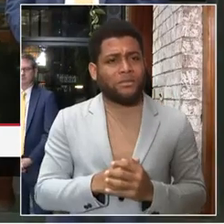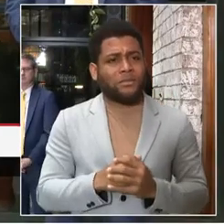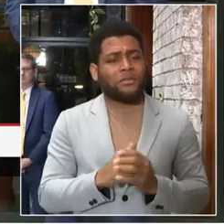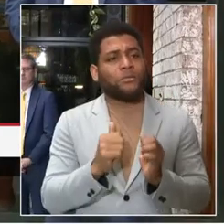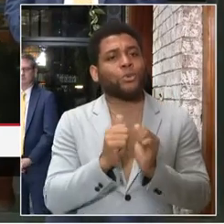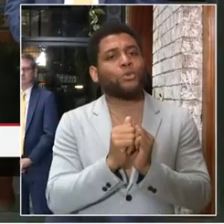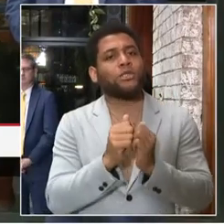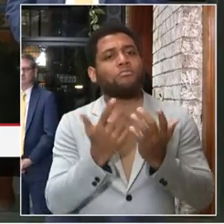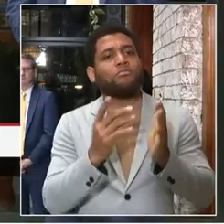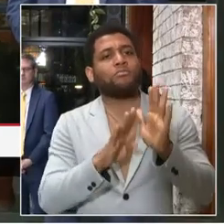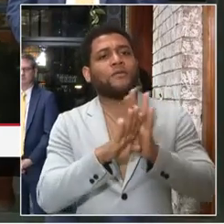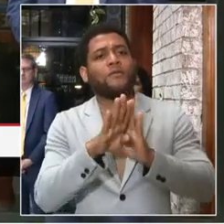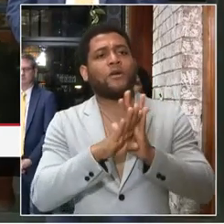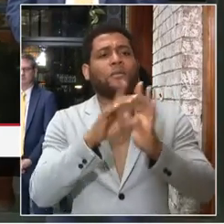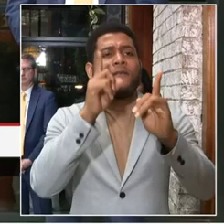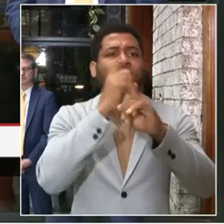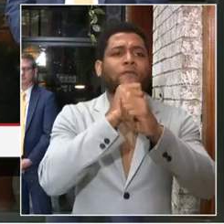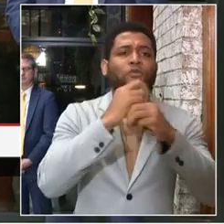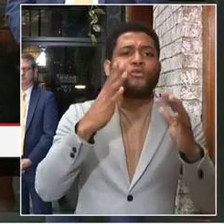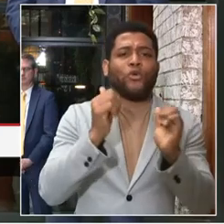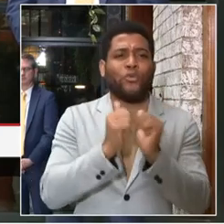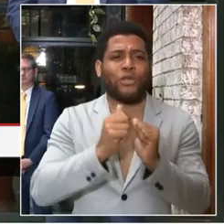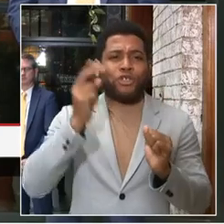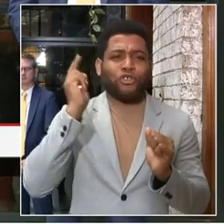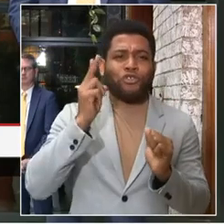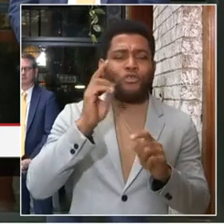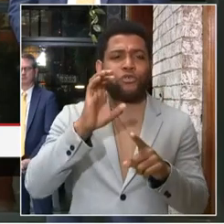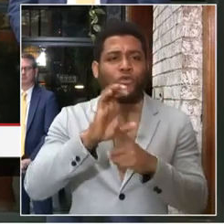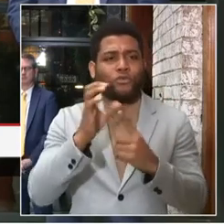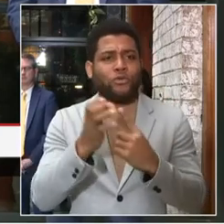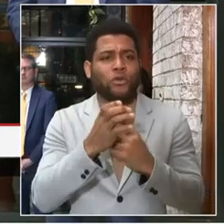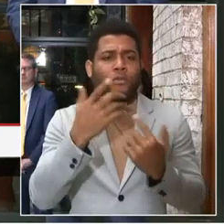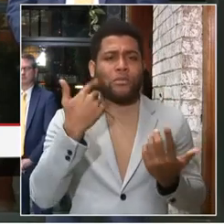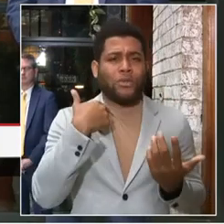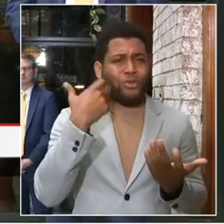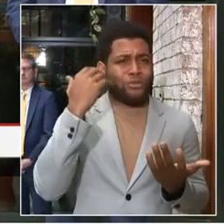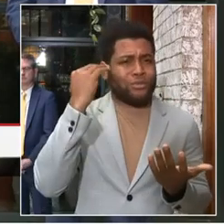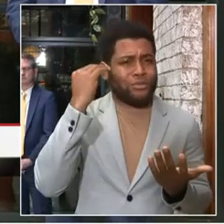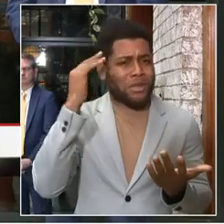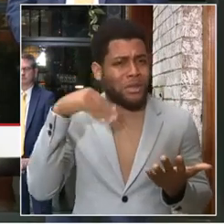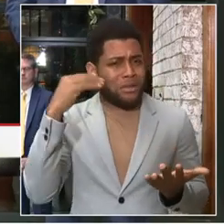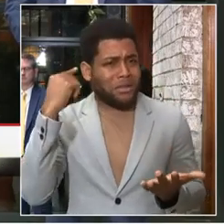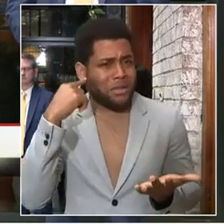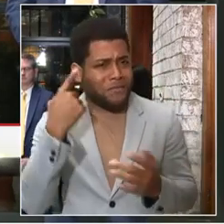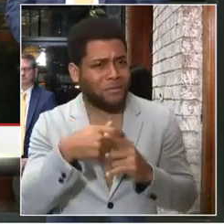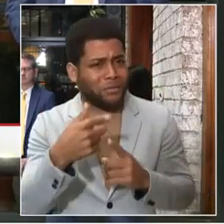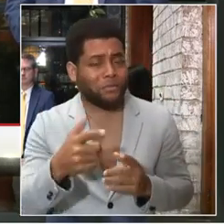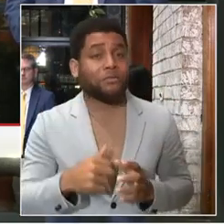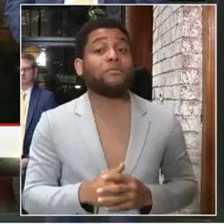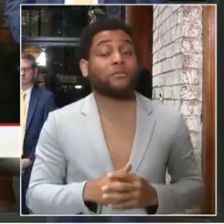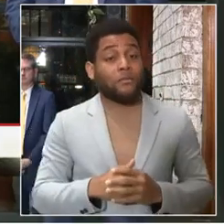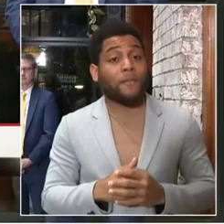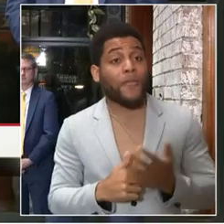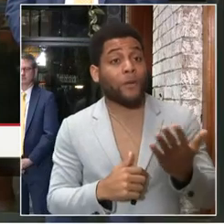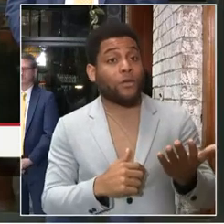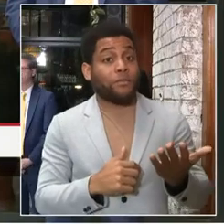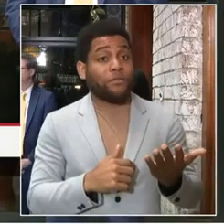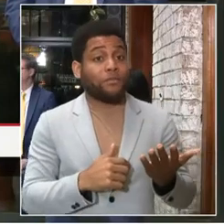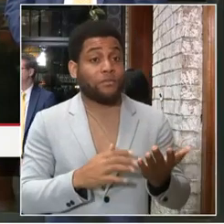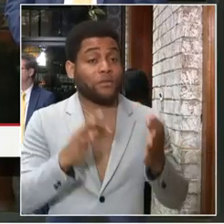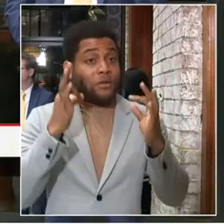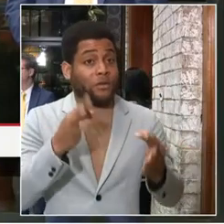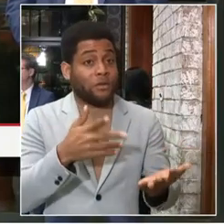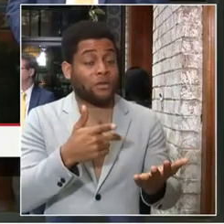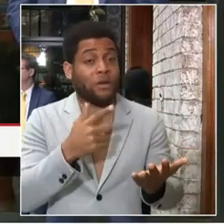development of that vision, given the history and the culture there. I haven't really heard that spoken to this Well, for sure. At least one member of